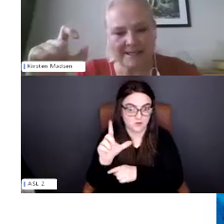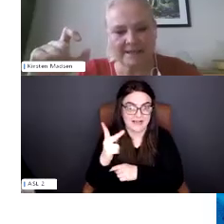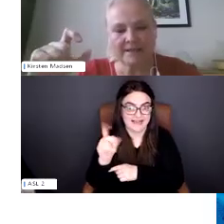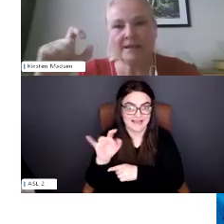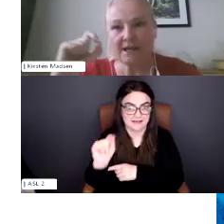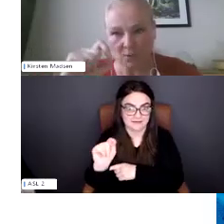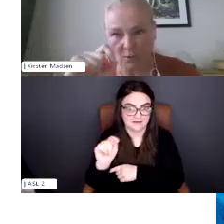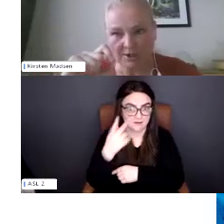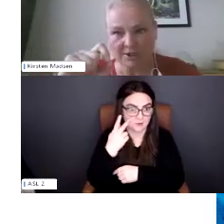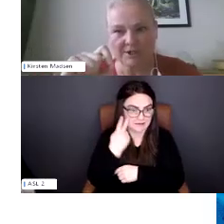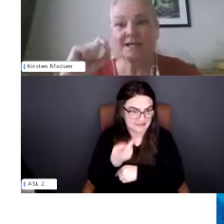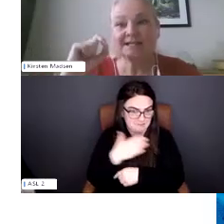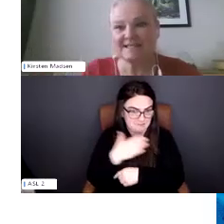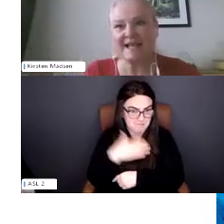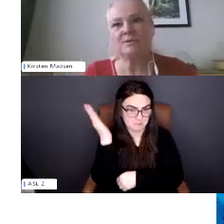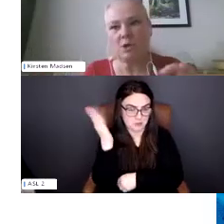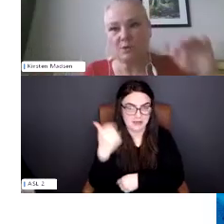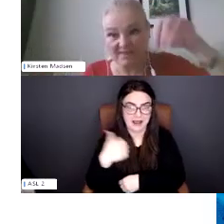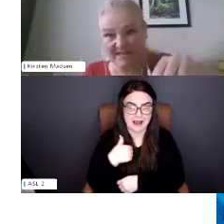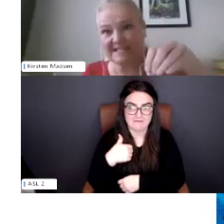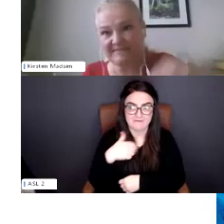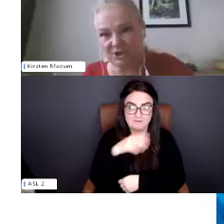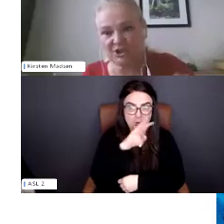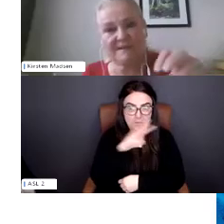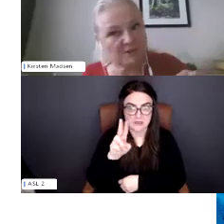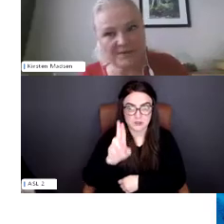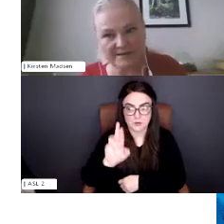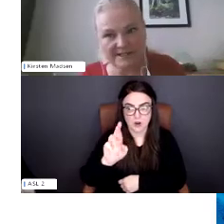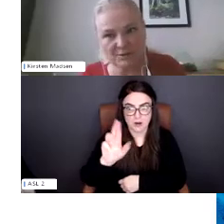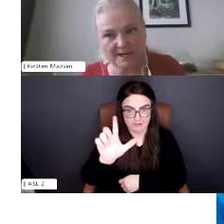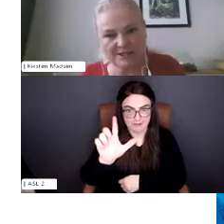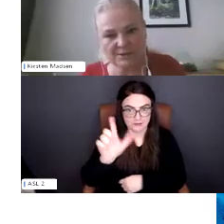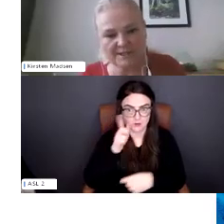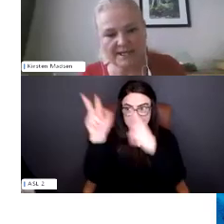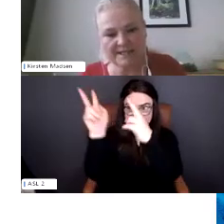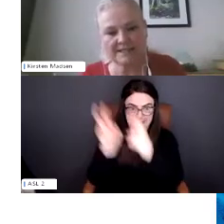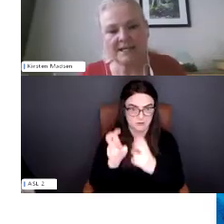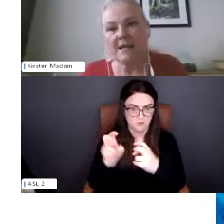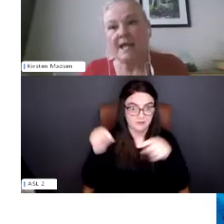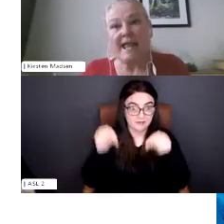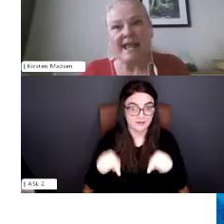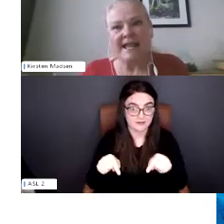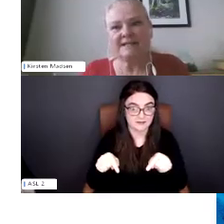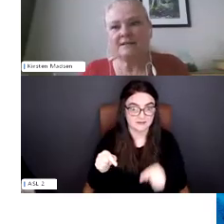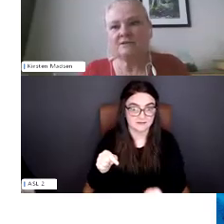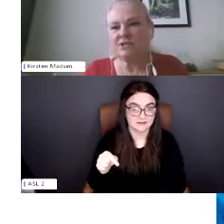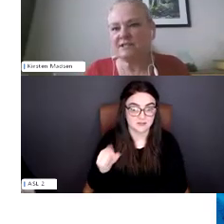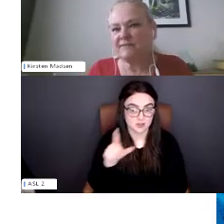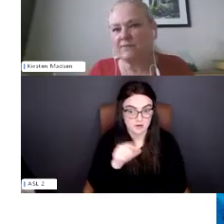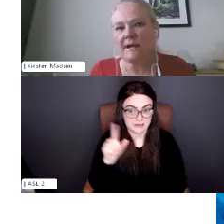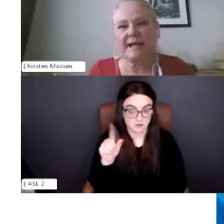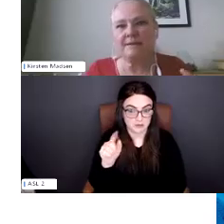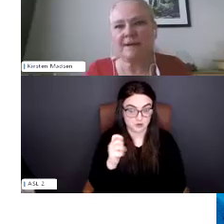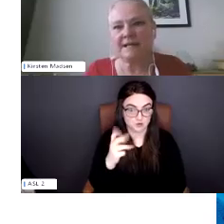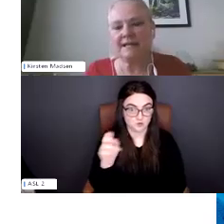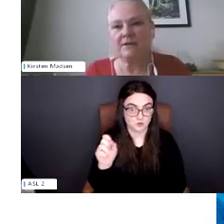link in order to download this version, the 2020 toolkit. And just